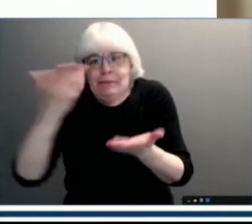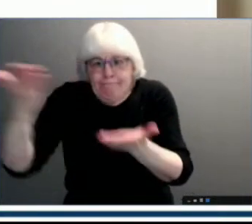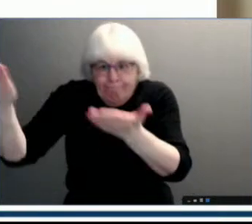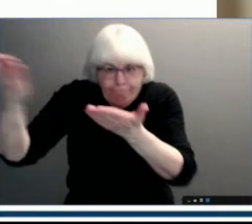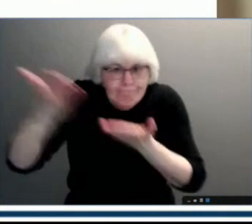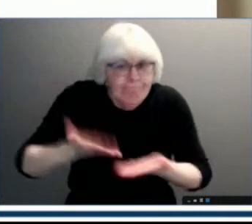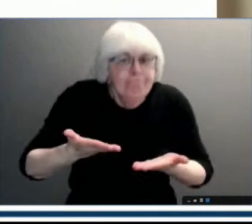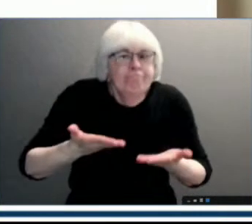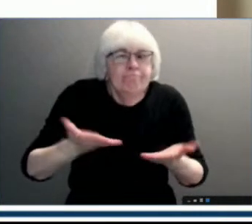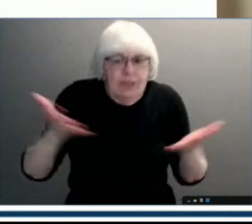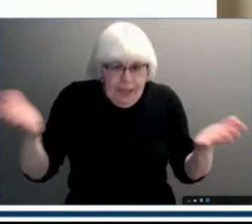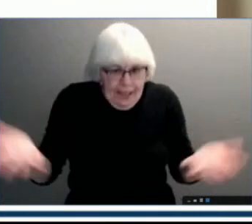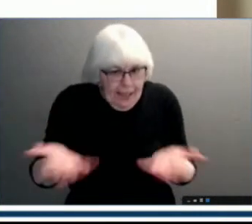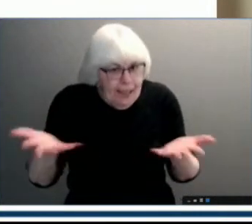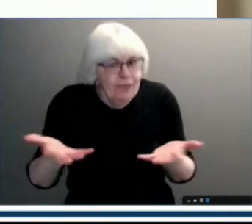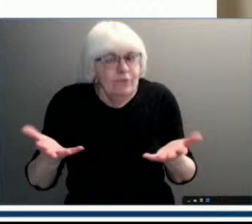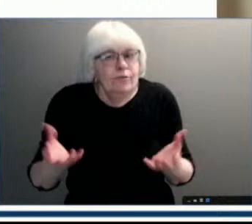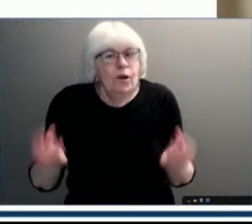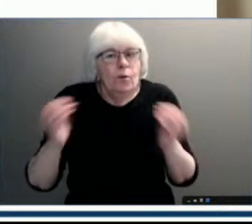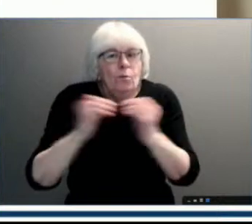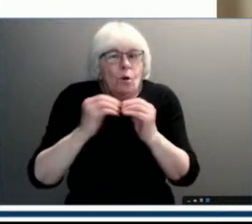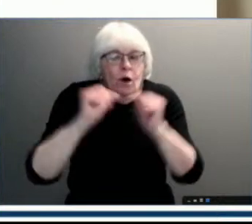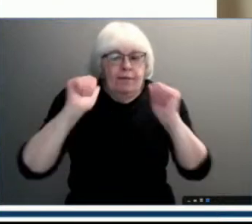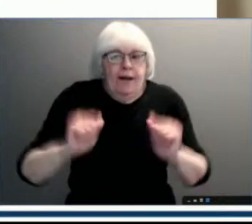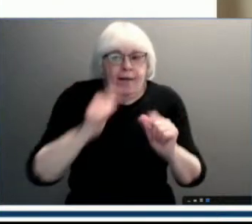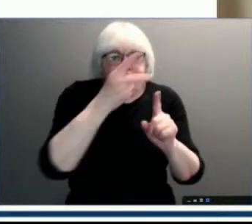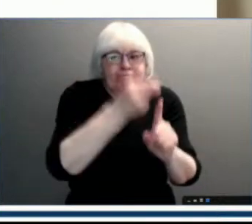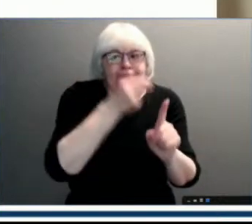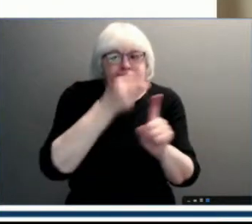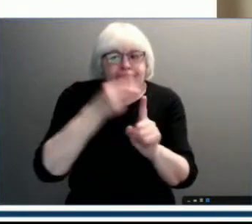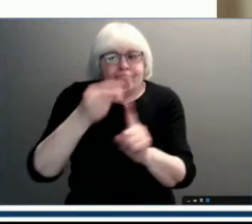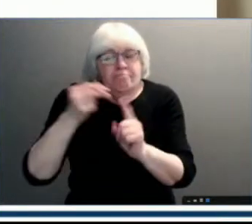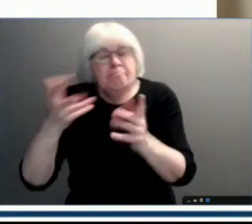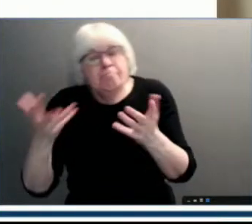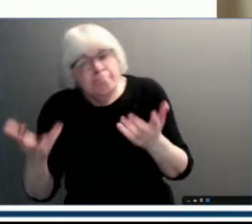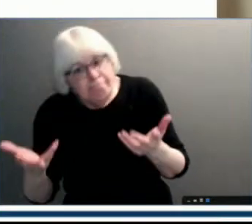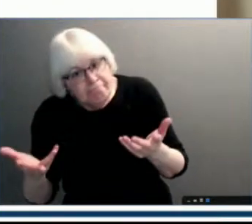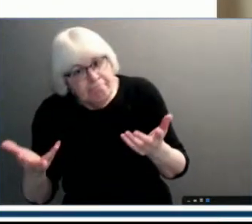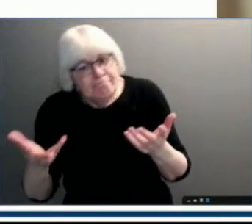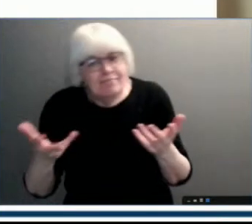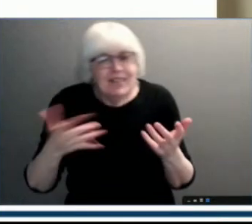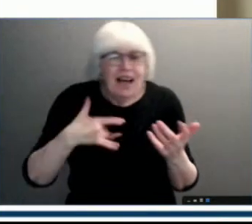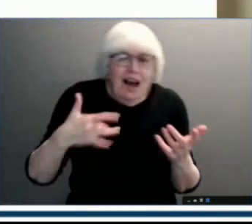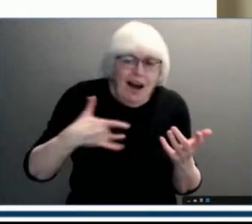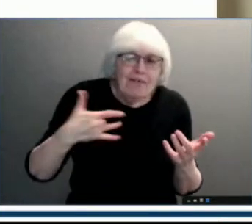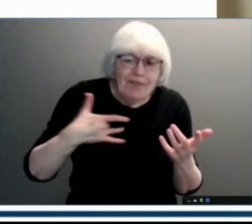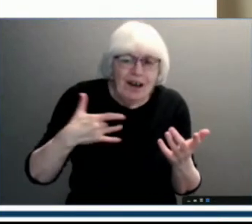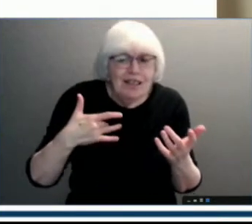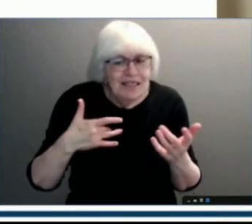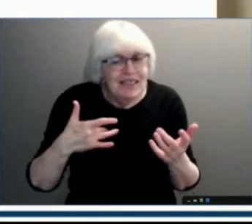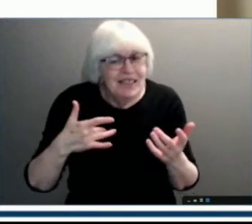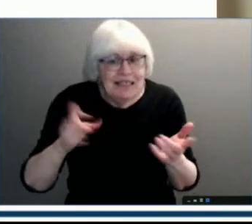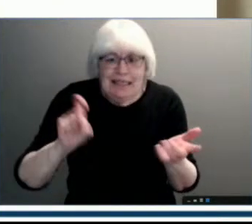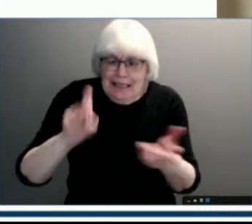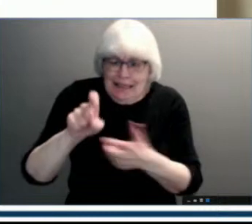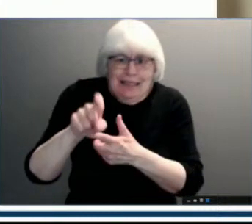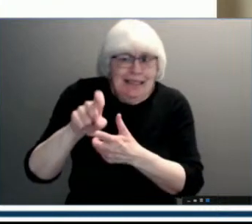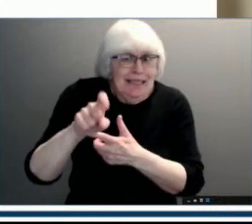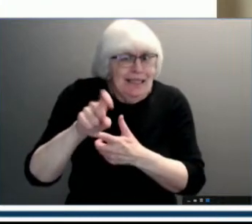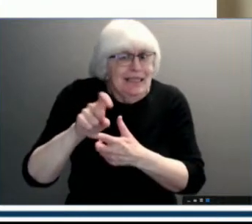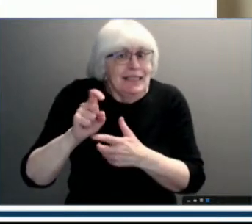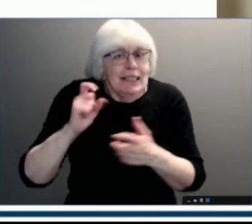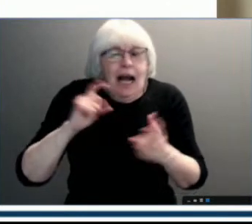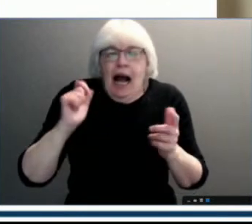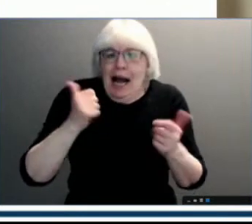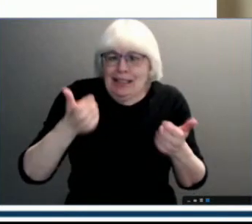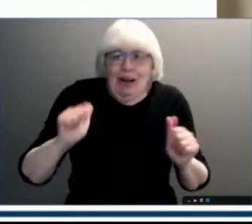more boosters and more Nova Scotian arms even faster. So we feel the urgency, and we'll do whatever we can to get those people that